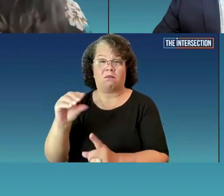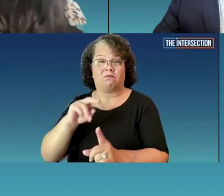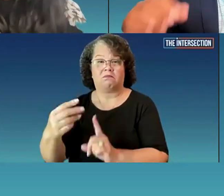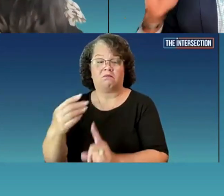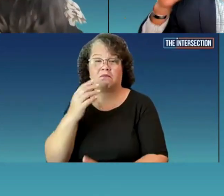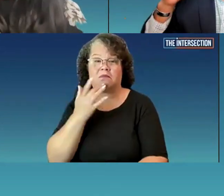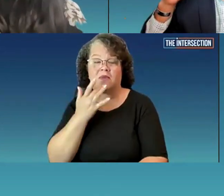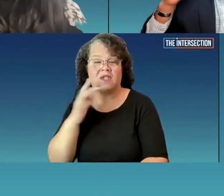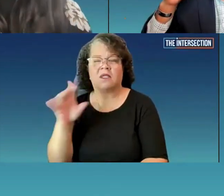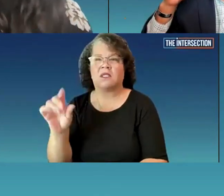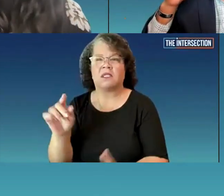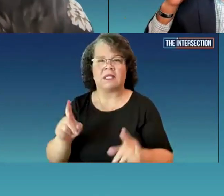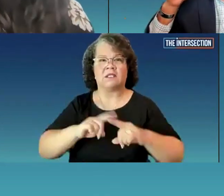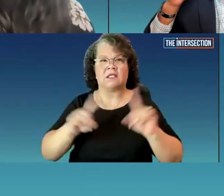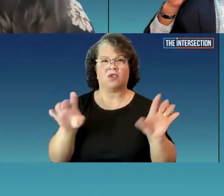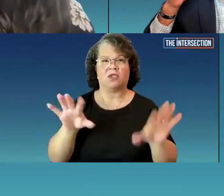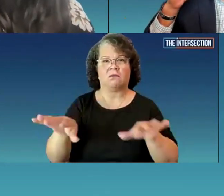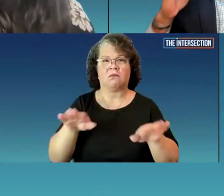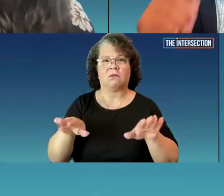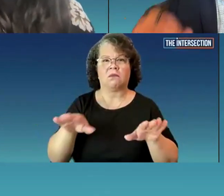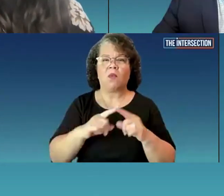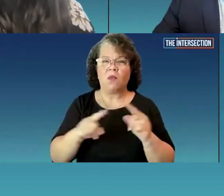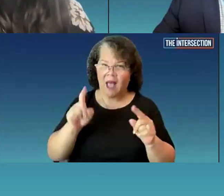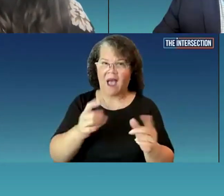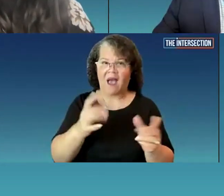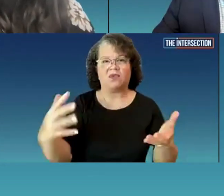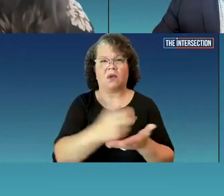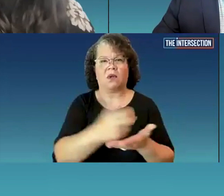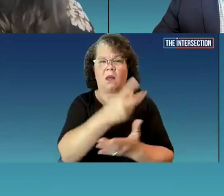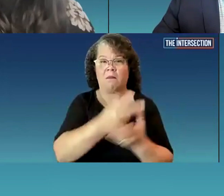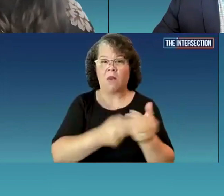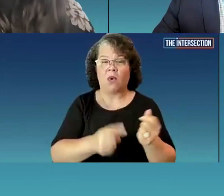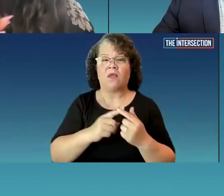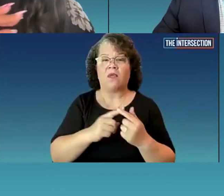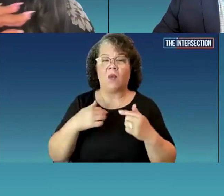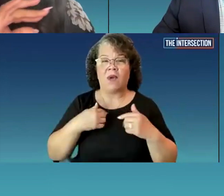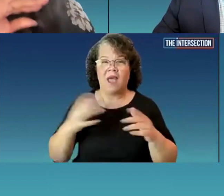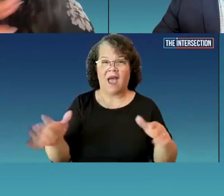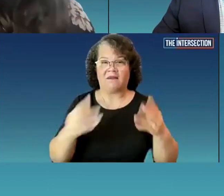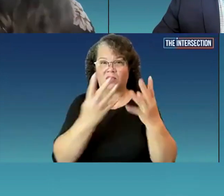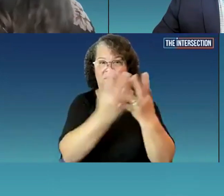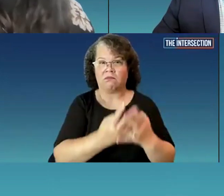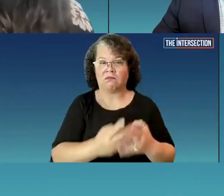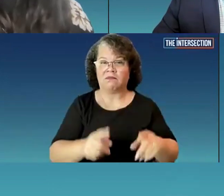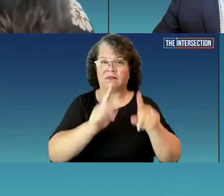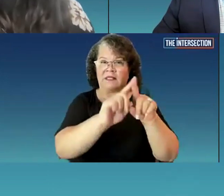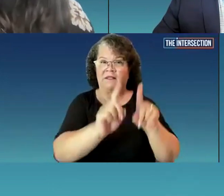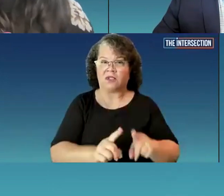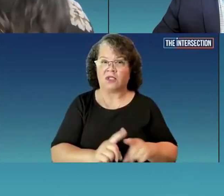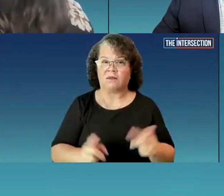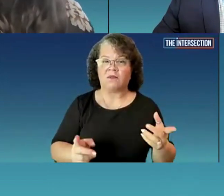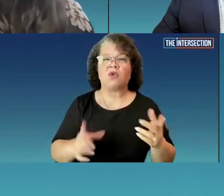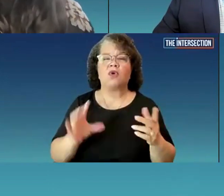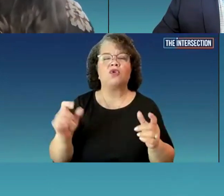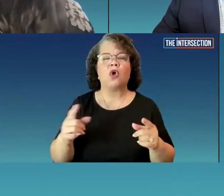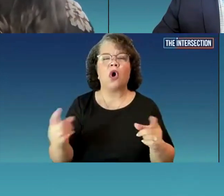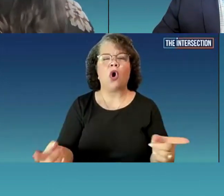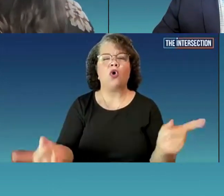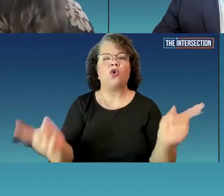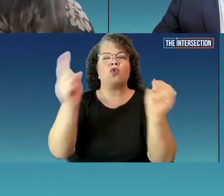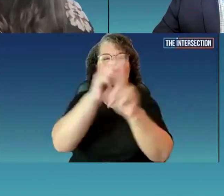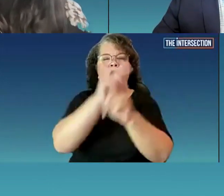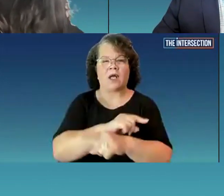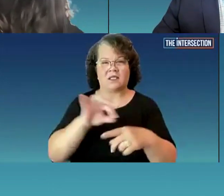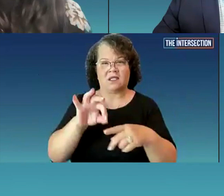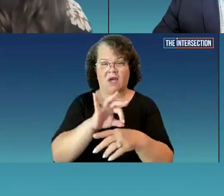have to collect both metrics, and why we would disaggregate differently. So very cross-functional, very